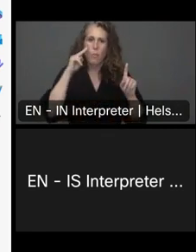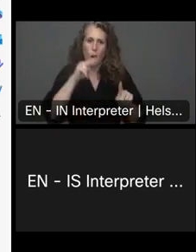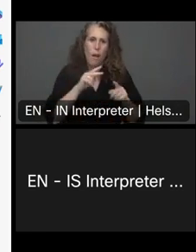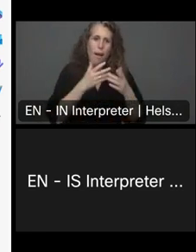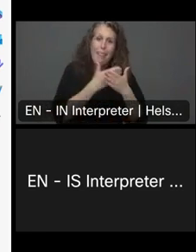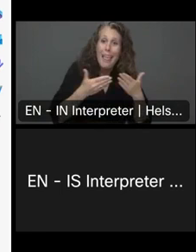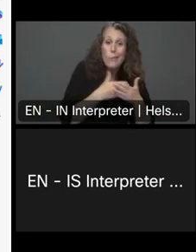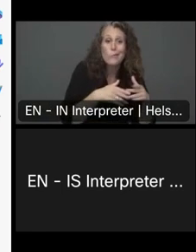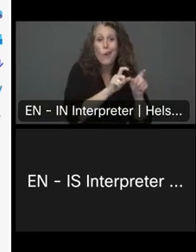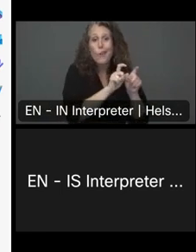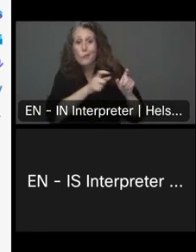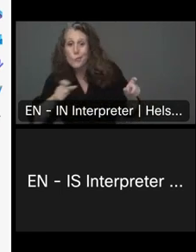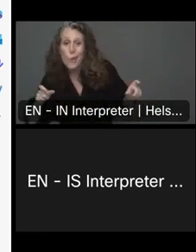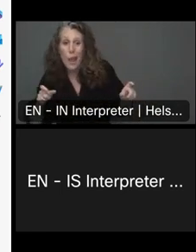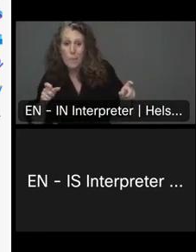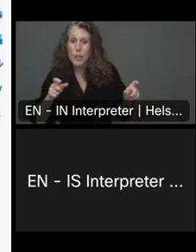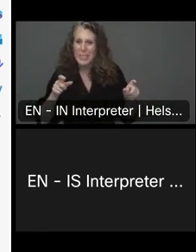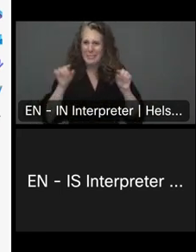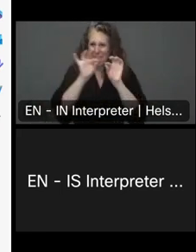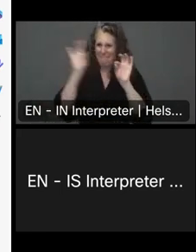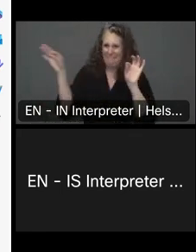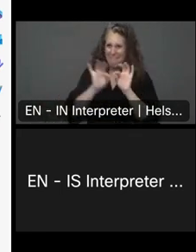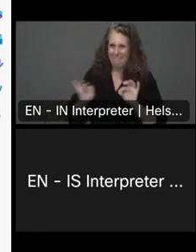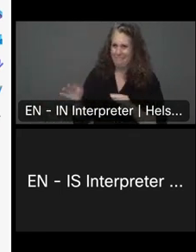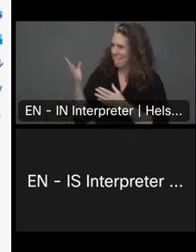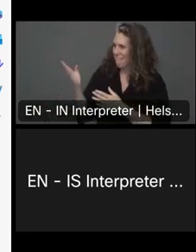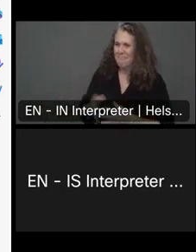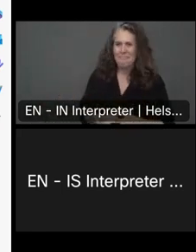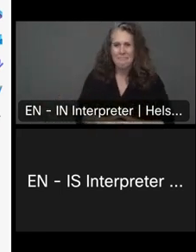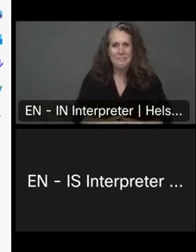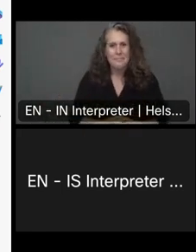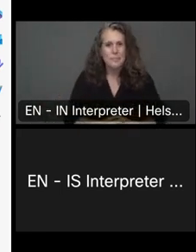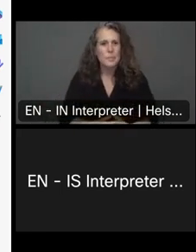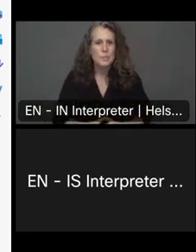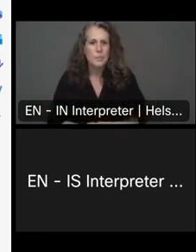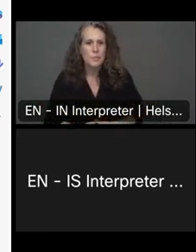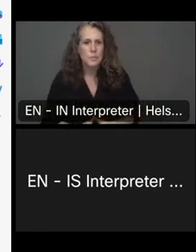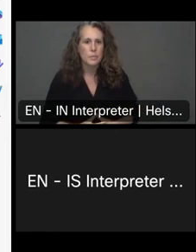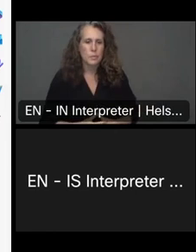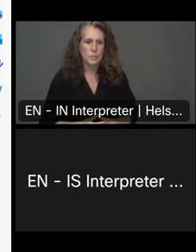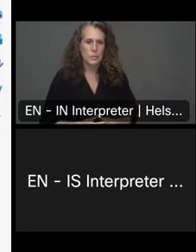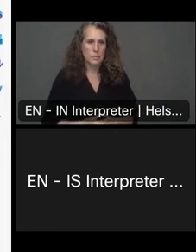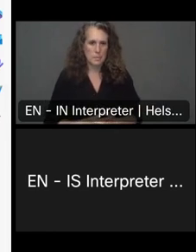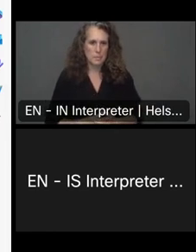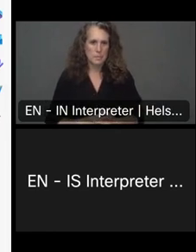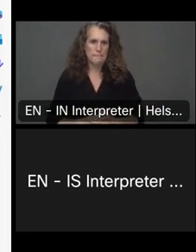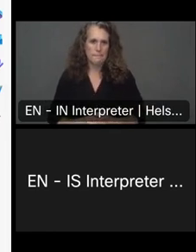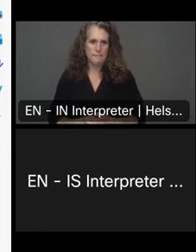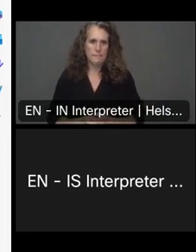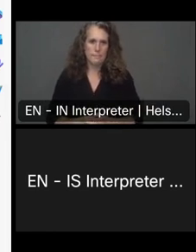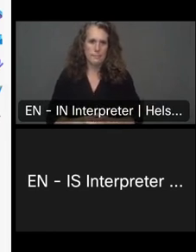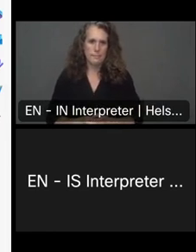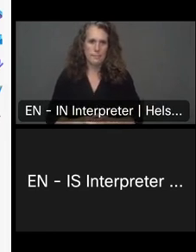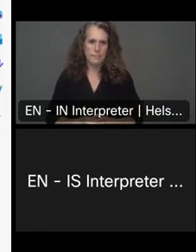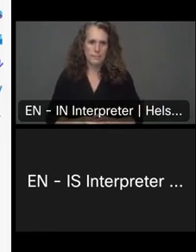of languages seem to find a balance between two communicative pressures. Yet again, these are the same two pressures.